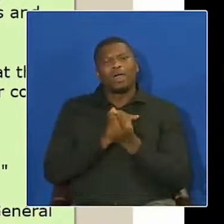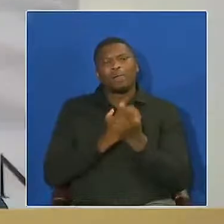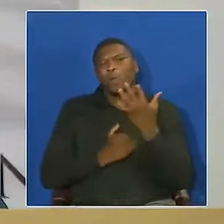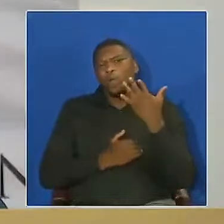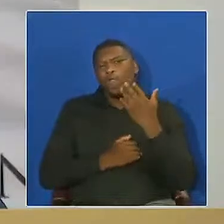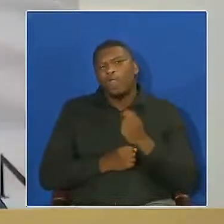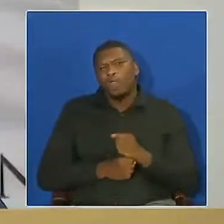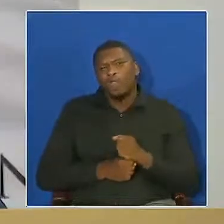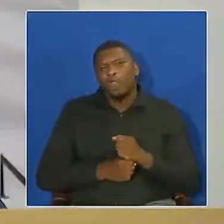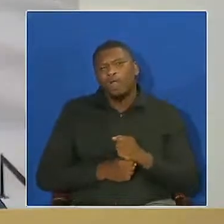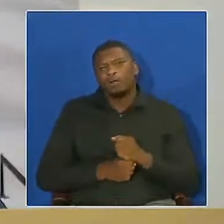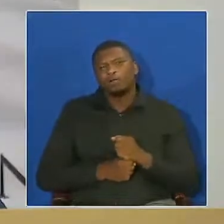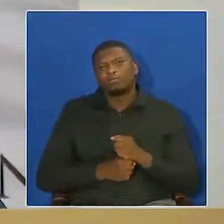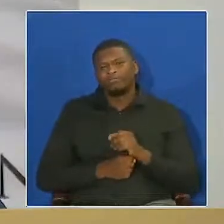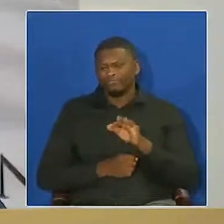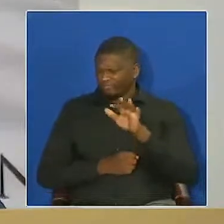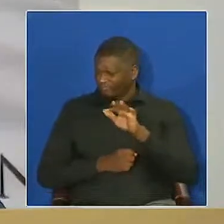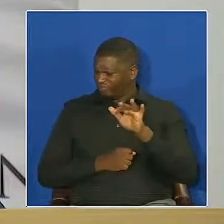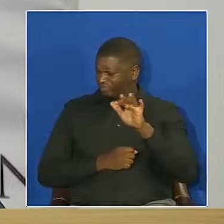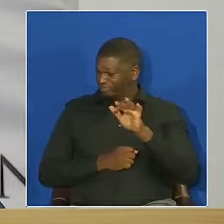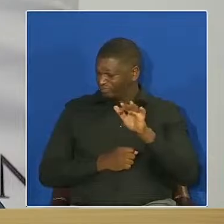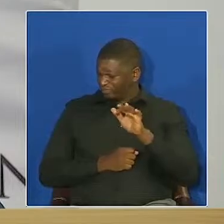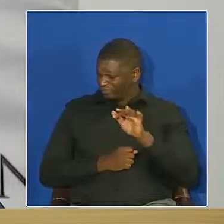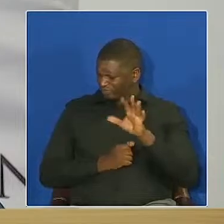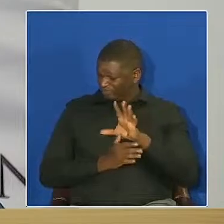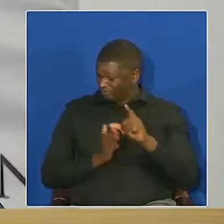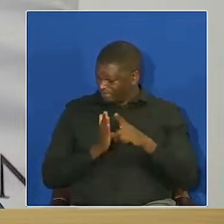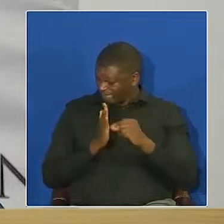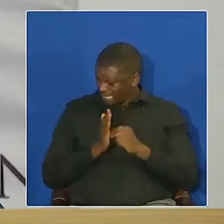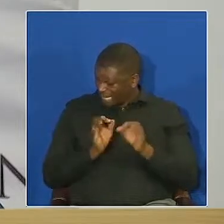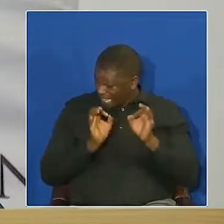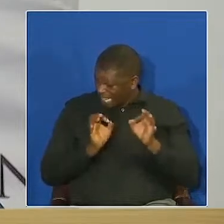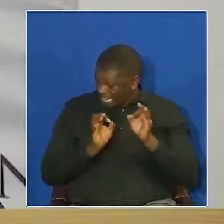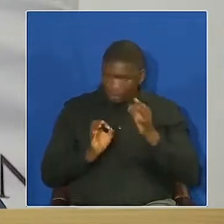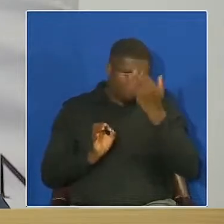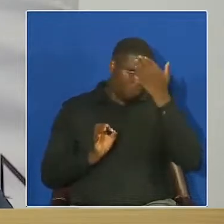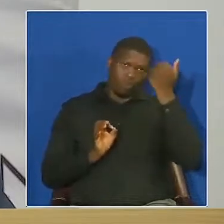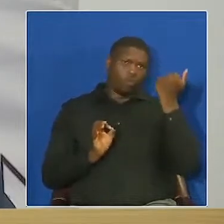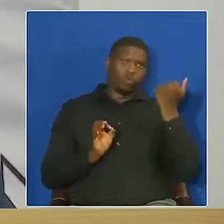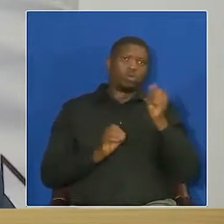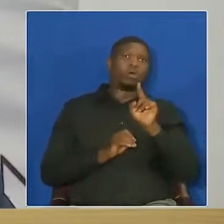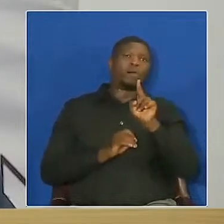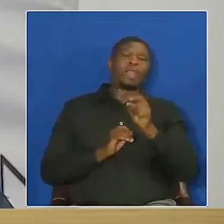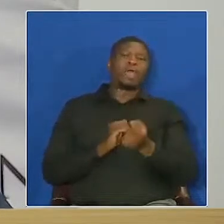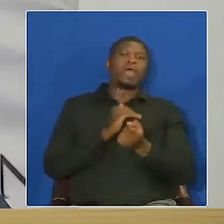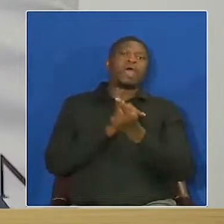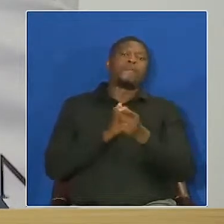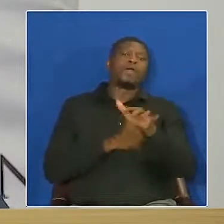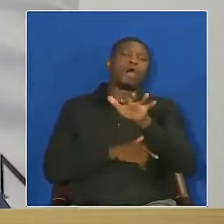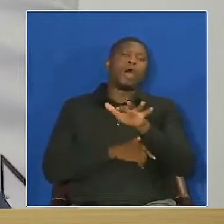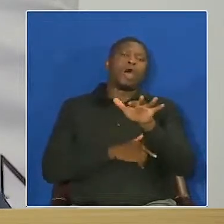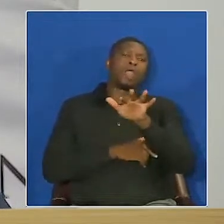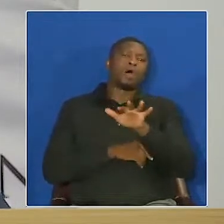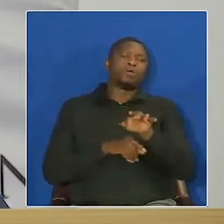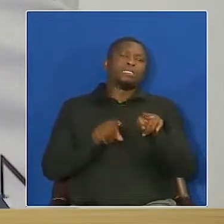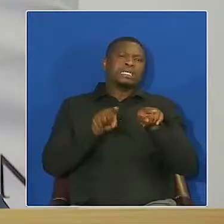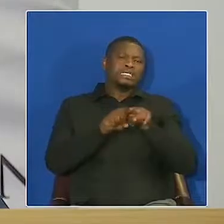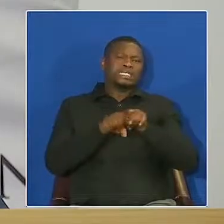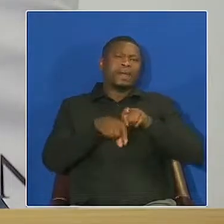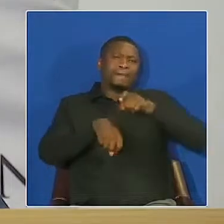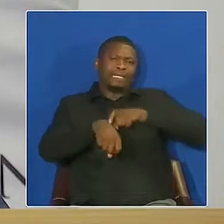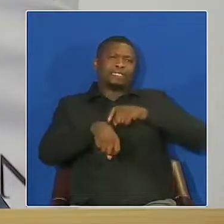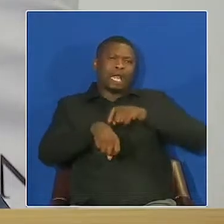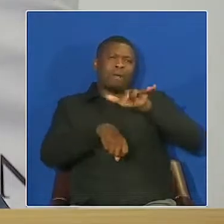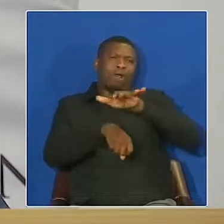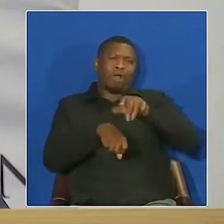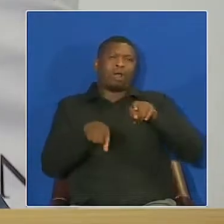place? The hearing, I do not have the exact date, but it was around the same period